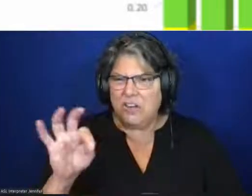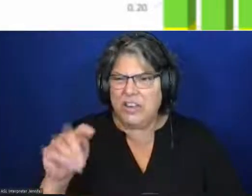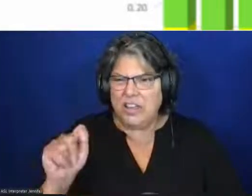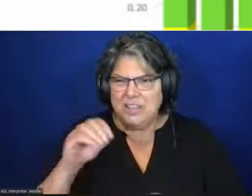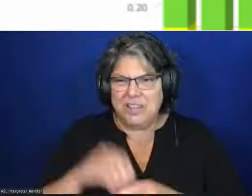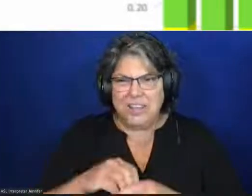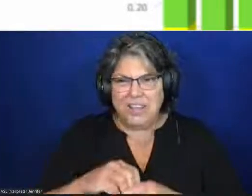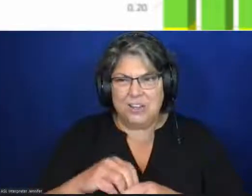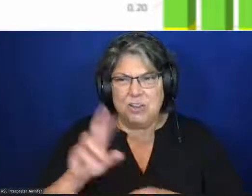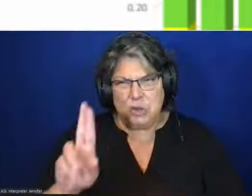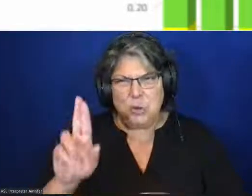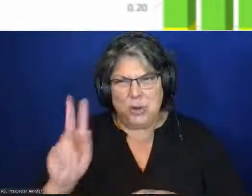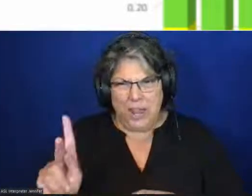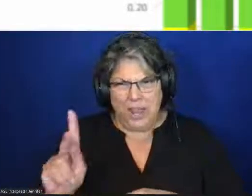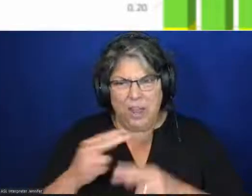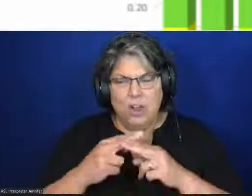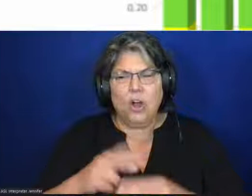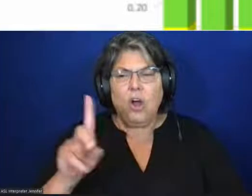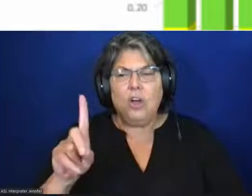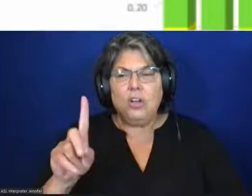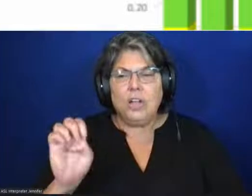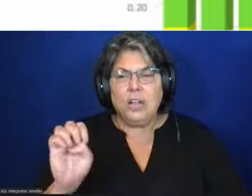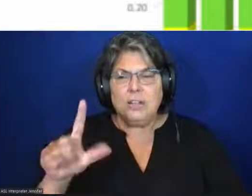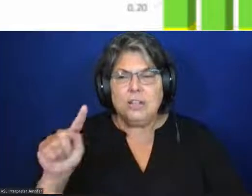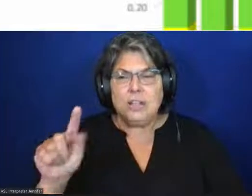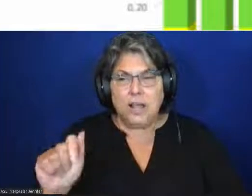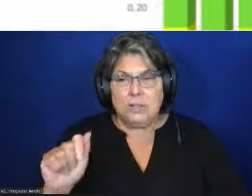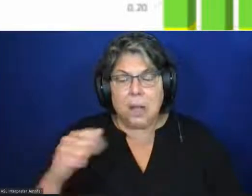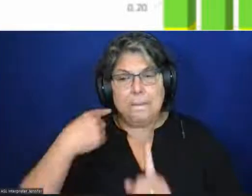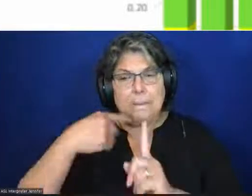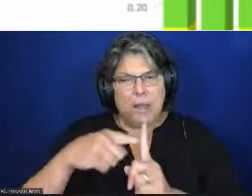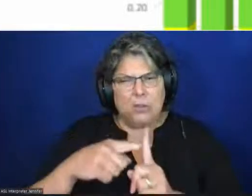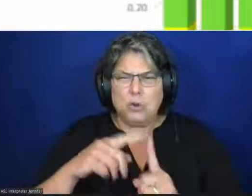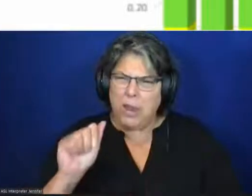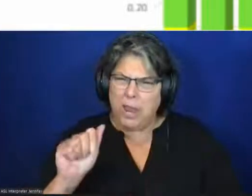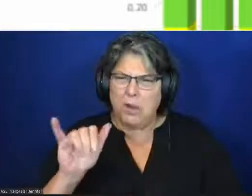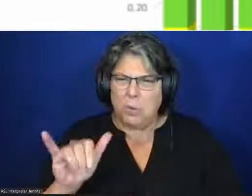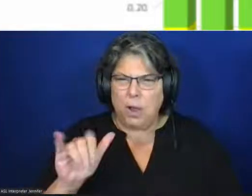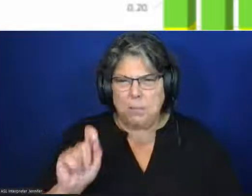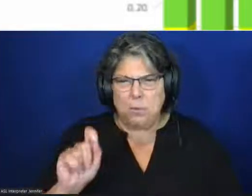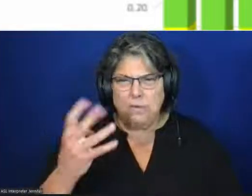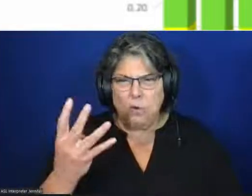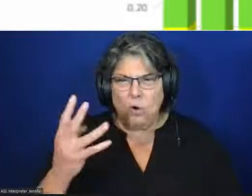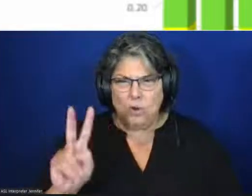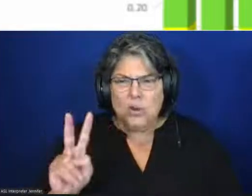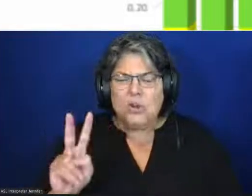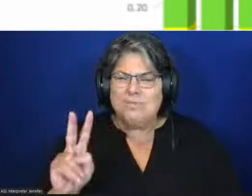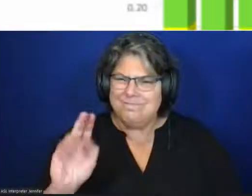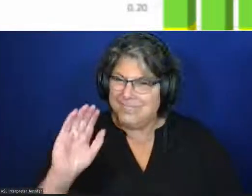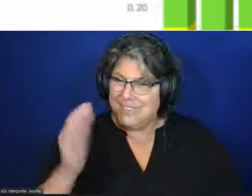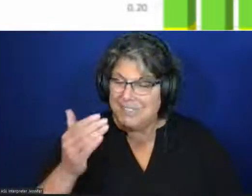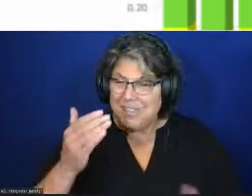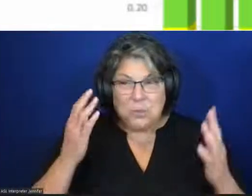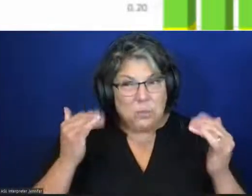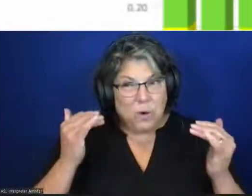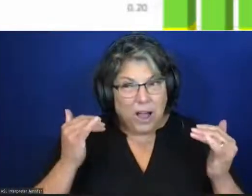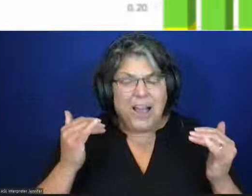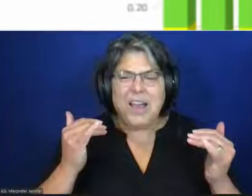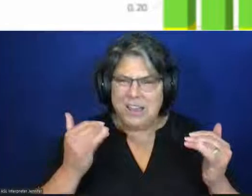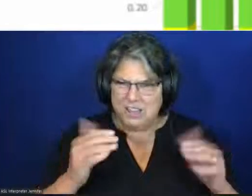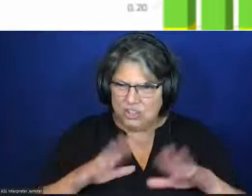calling Delta Plus or AY 4.2 that seems to be driven by an increase in the rate in